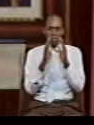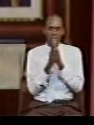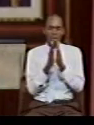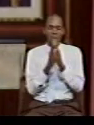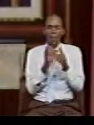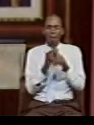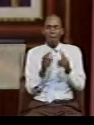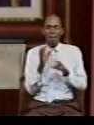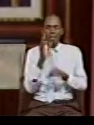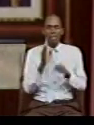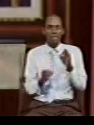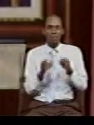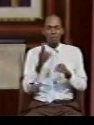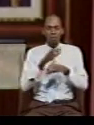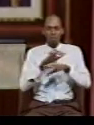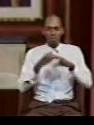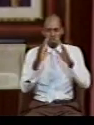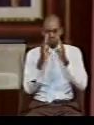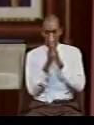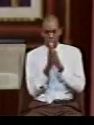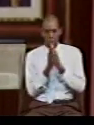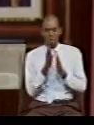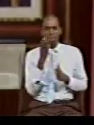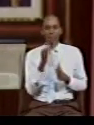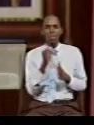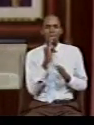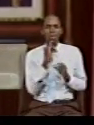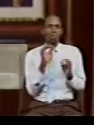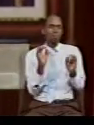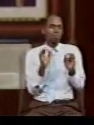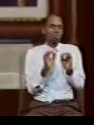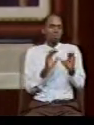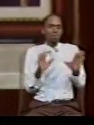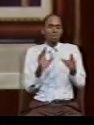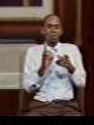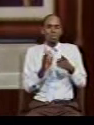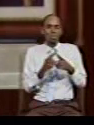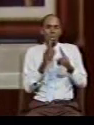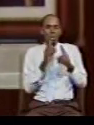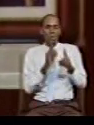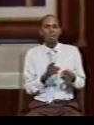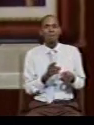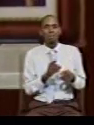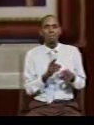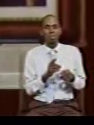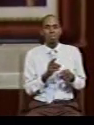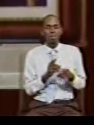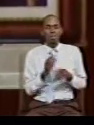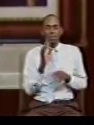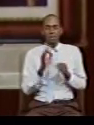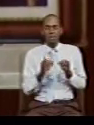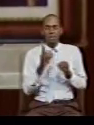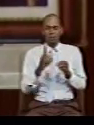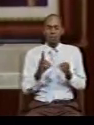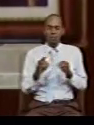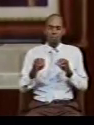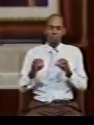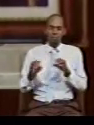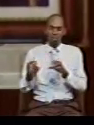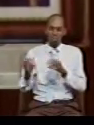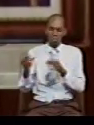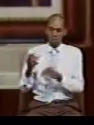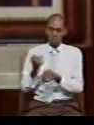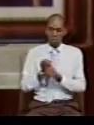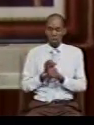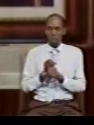there's nothing to answer. If you sow zero, you reap zero. If